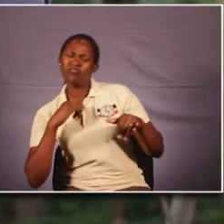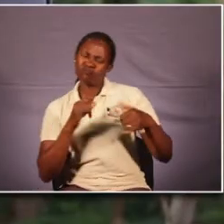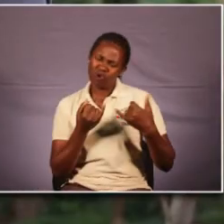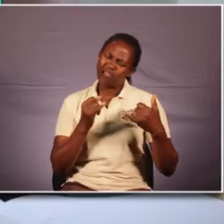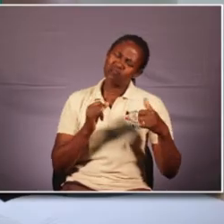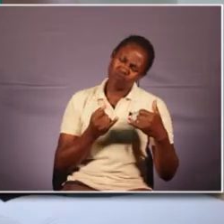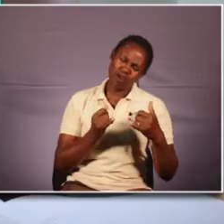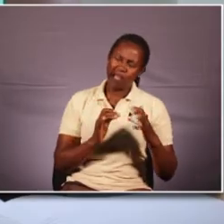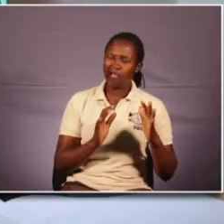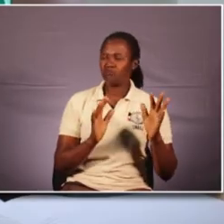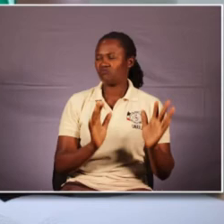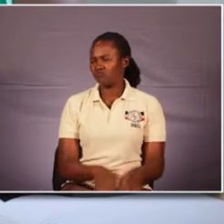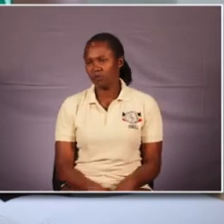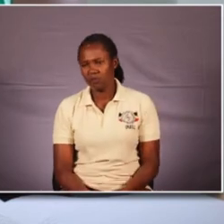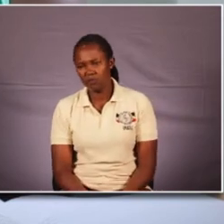I'm trying.